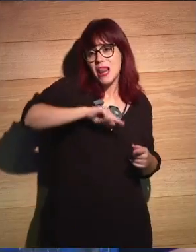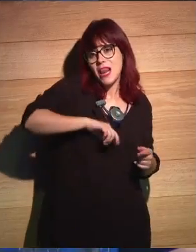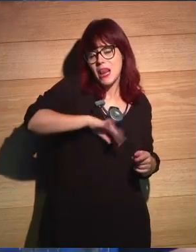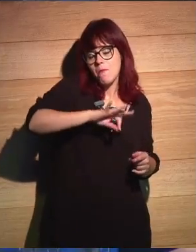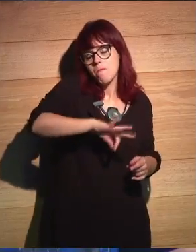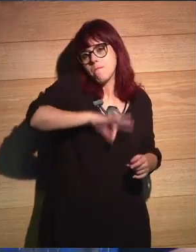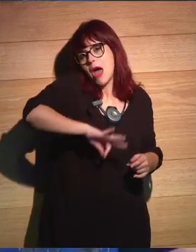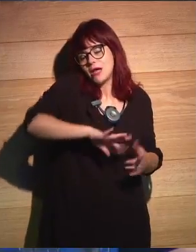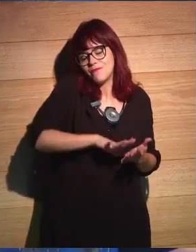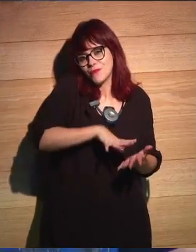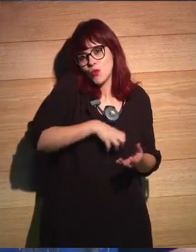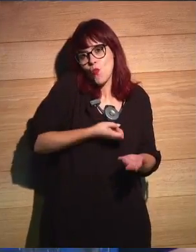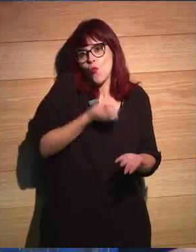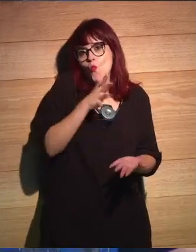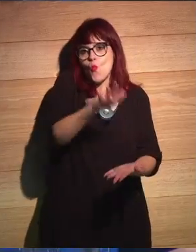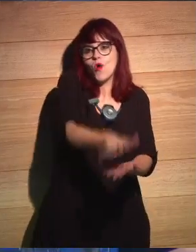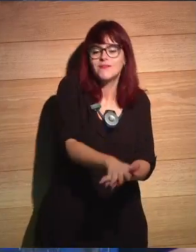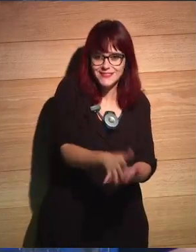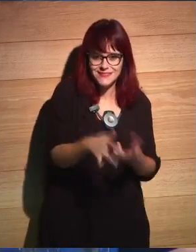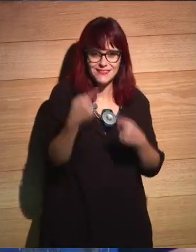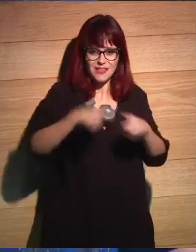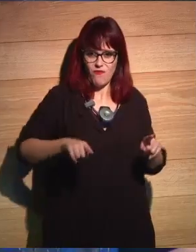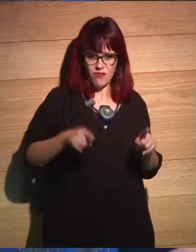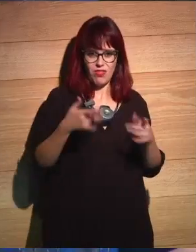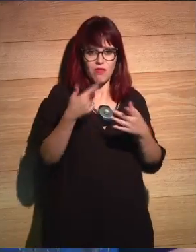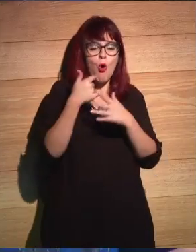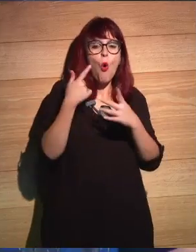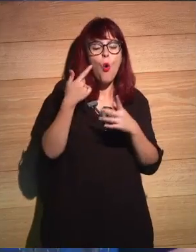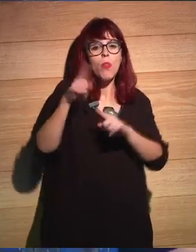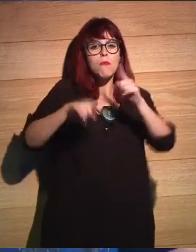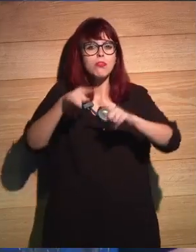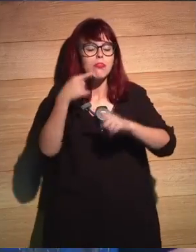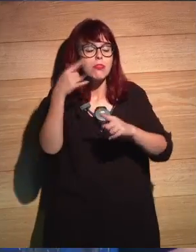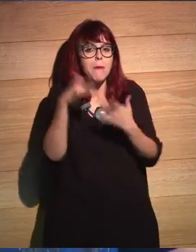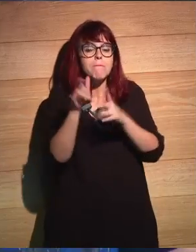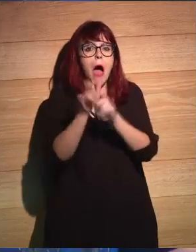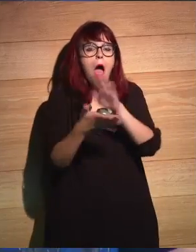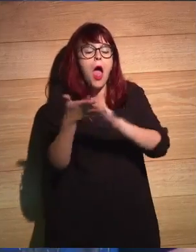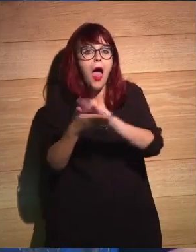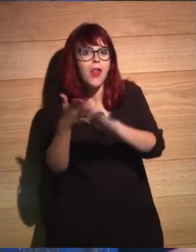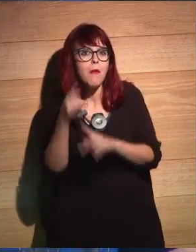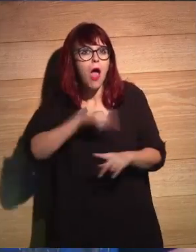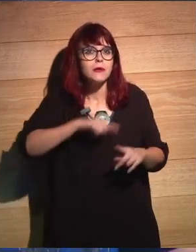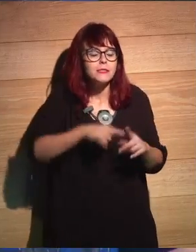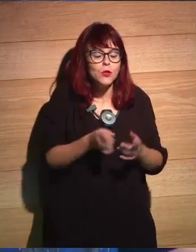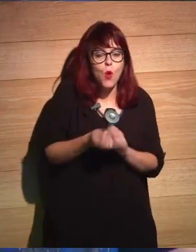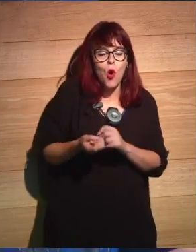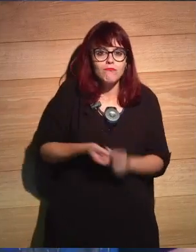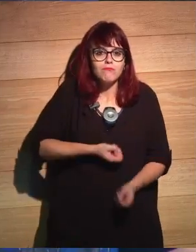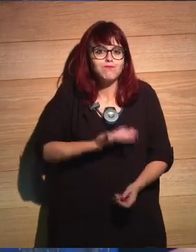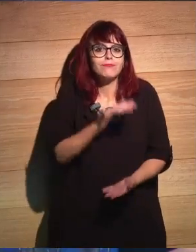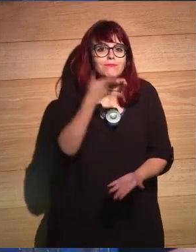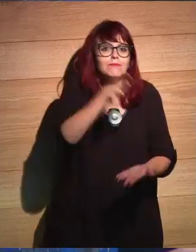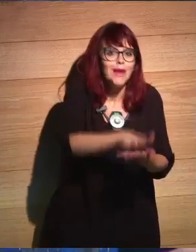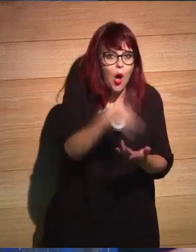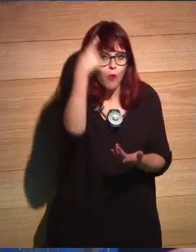they write from their soul, if you want. There are different places where you find the source for your words,